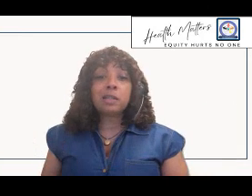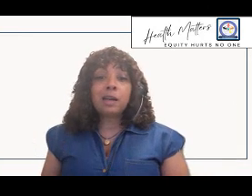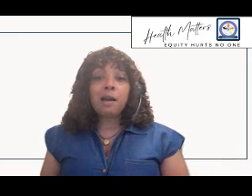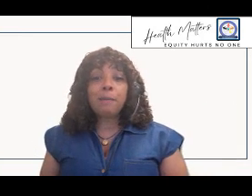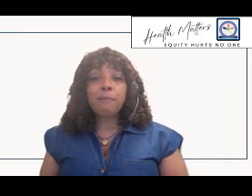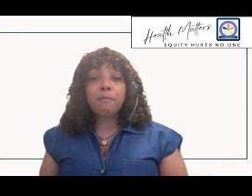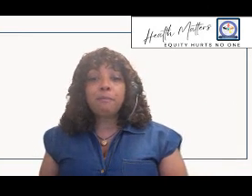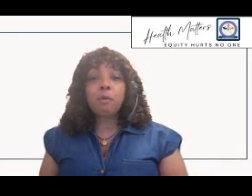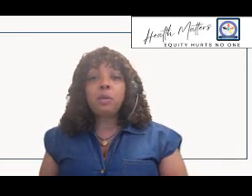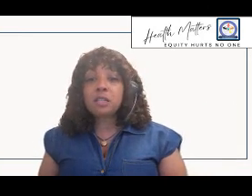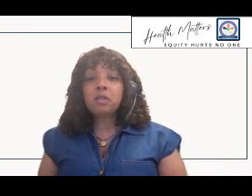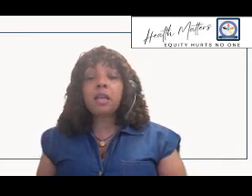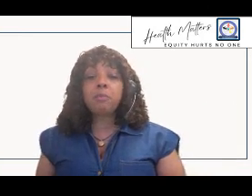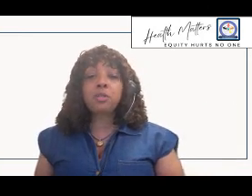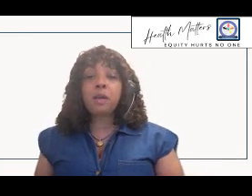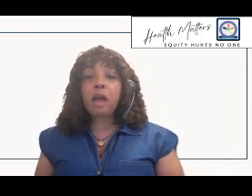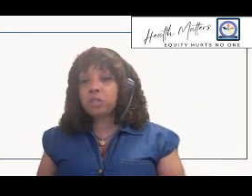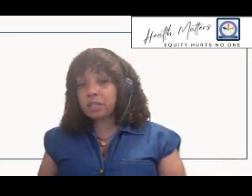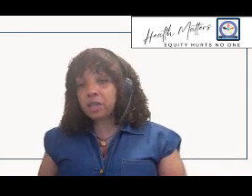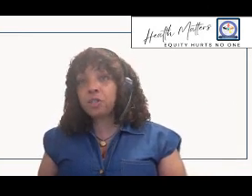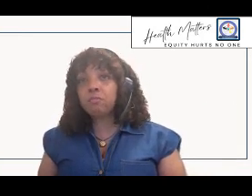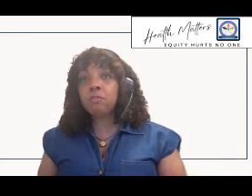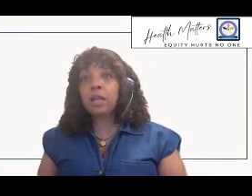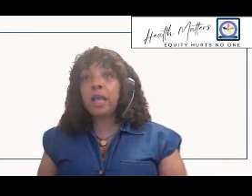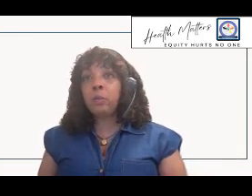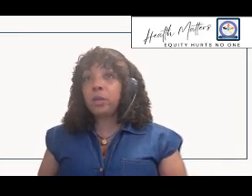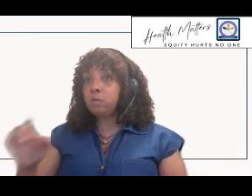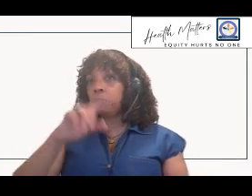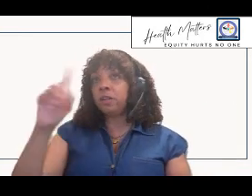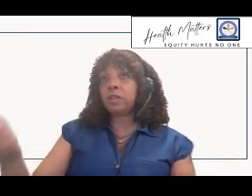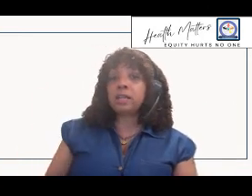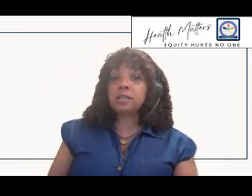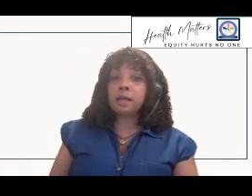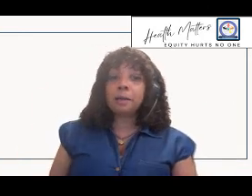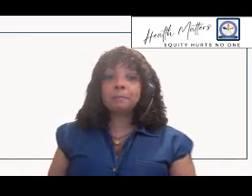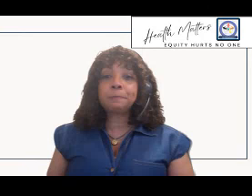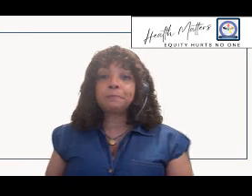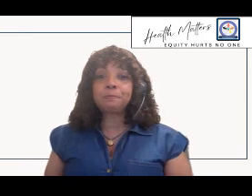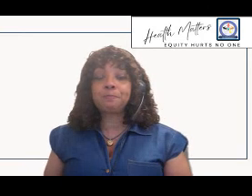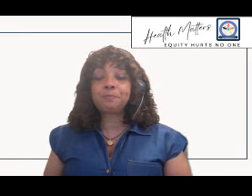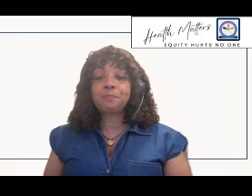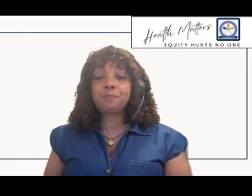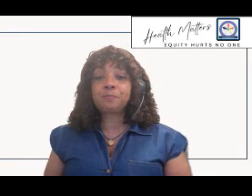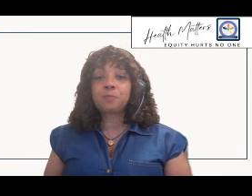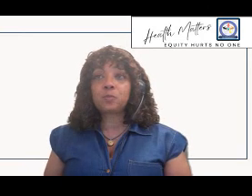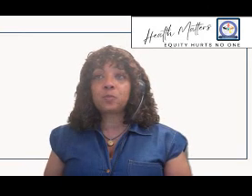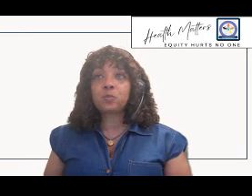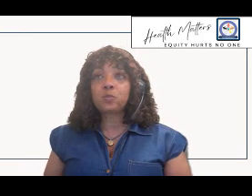law. But we still are able to have a discussion, and we can move to the next slide.